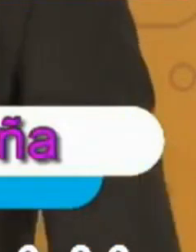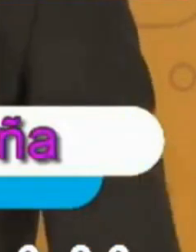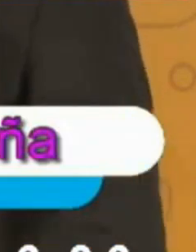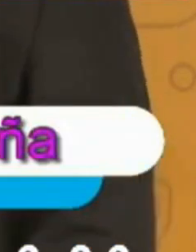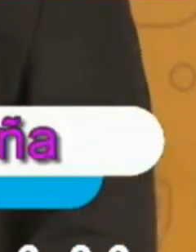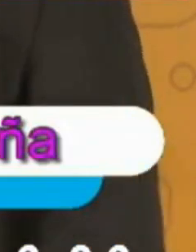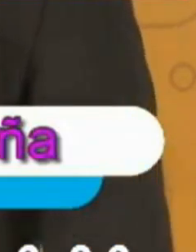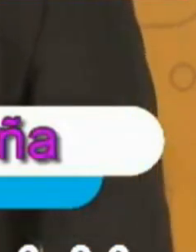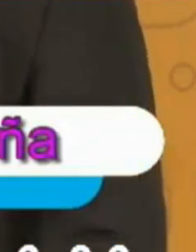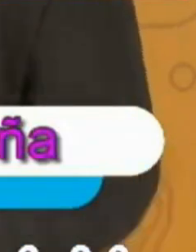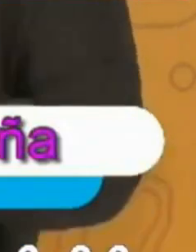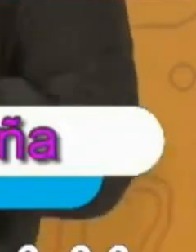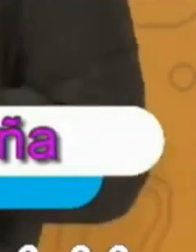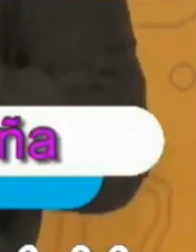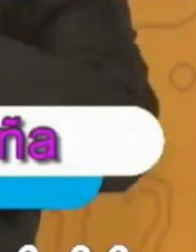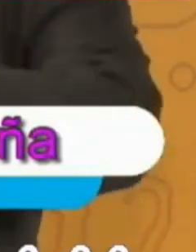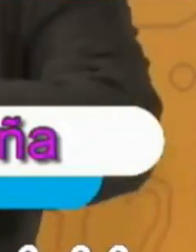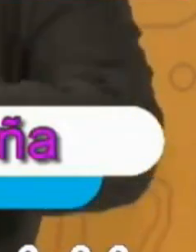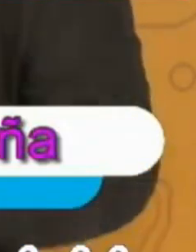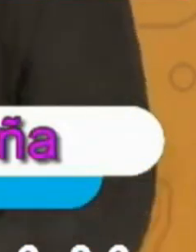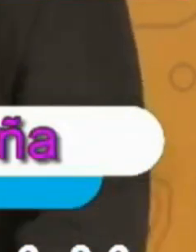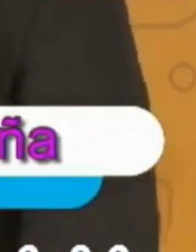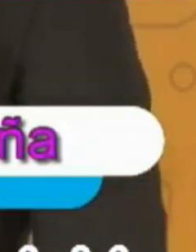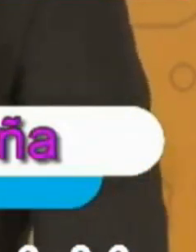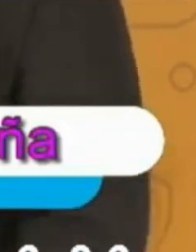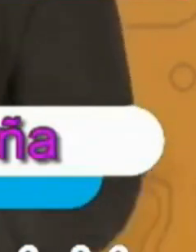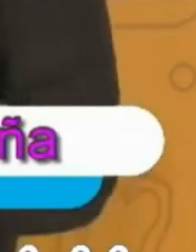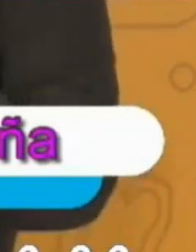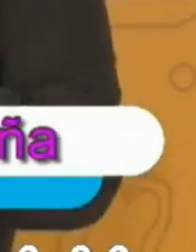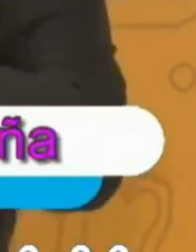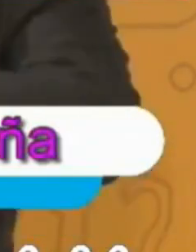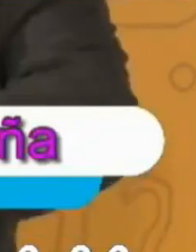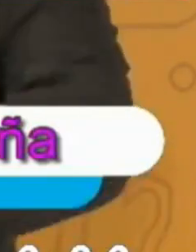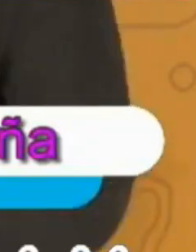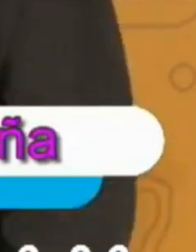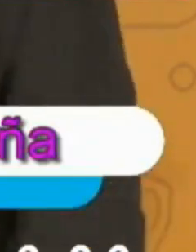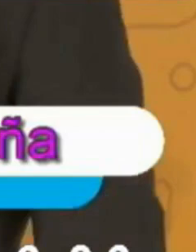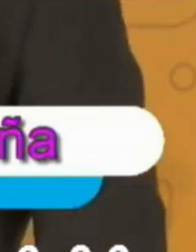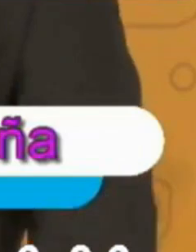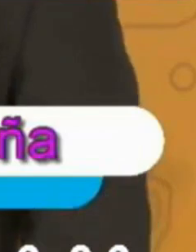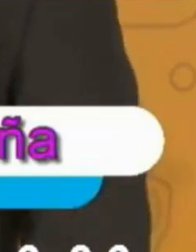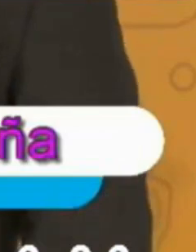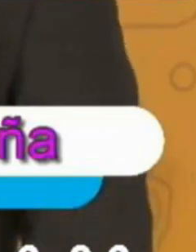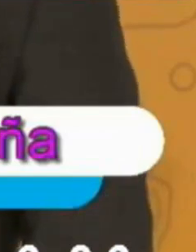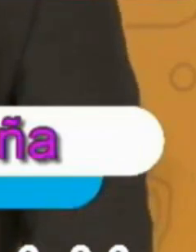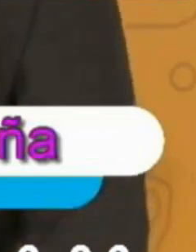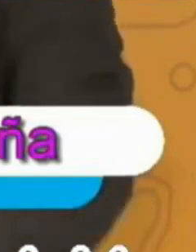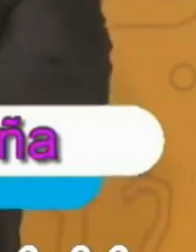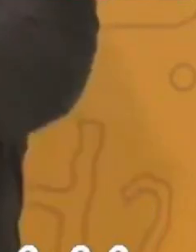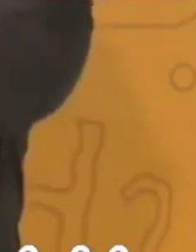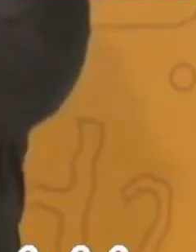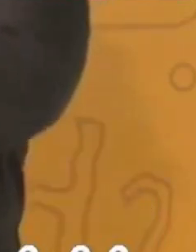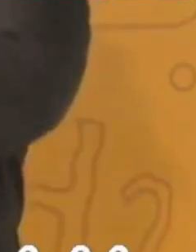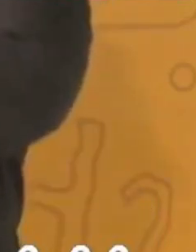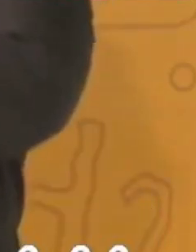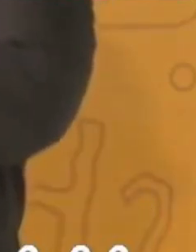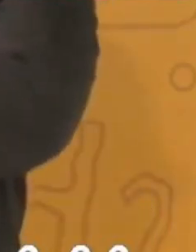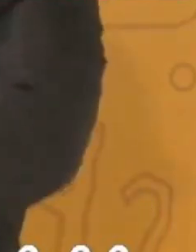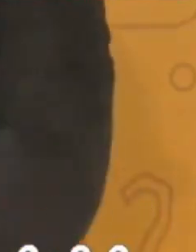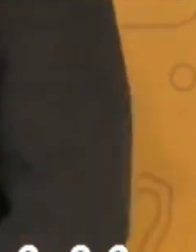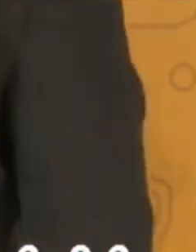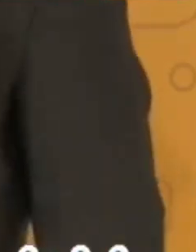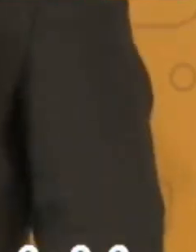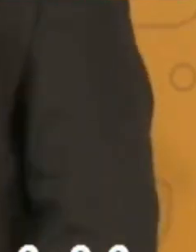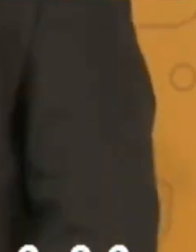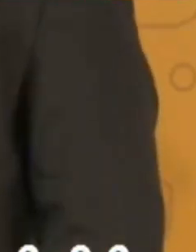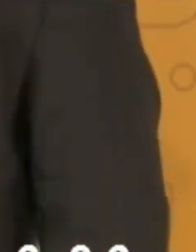3. Hello, friends. Hello, friends. Hello, friends. It's time to